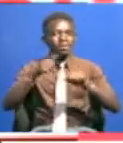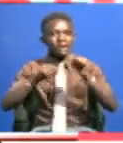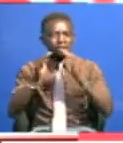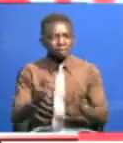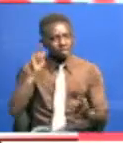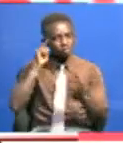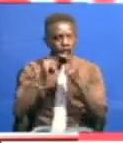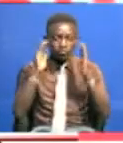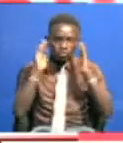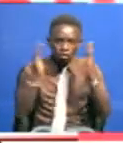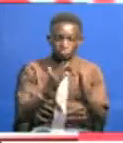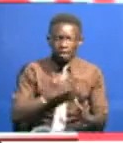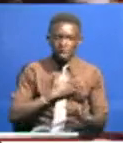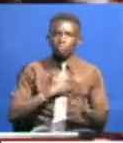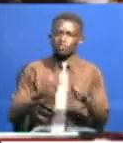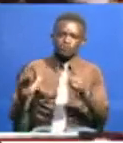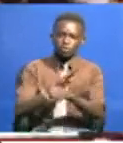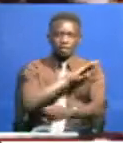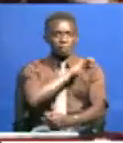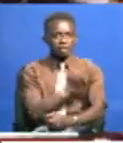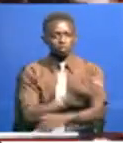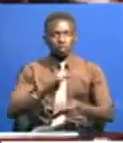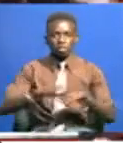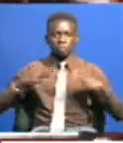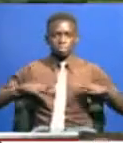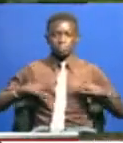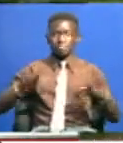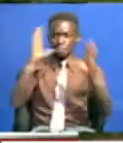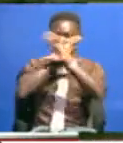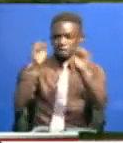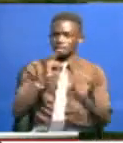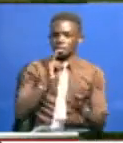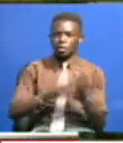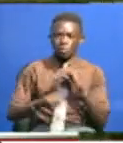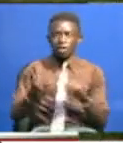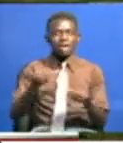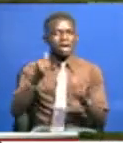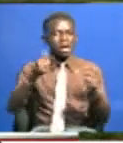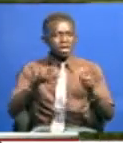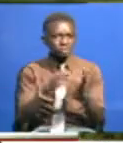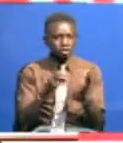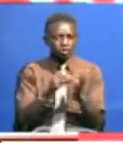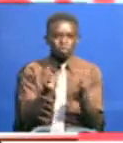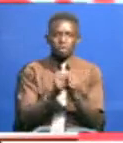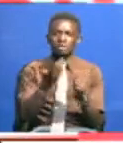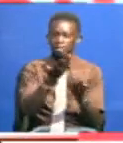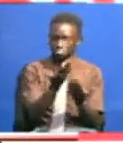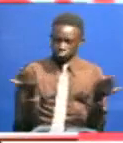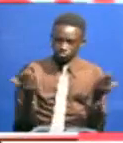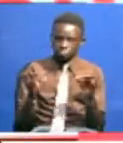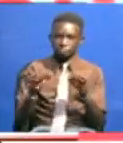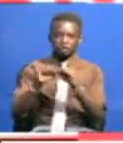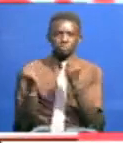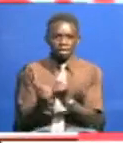capacity on the people. Rais alisema suala la maslahi ya kijamii ni dharura sawia na ustawi wa taifa. We